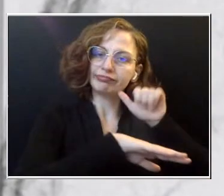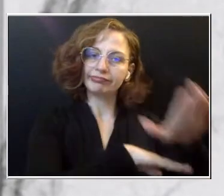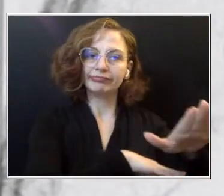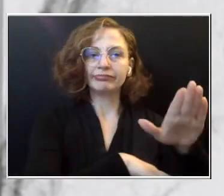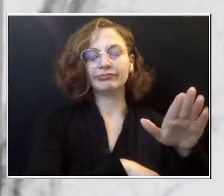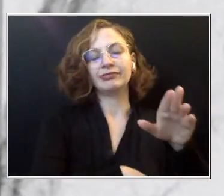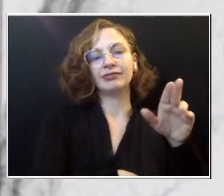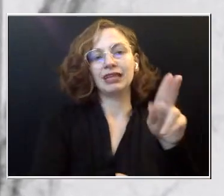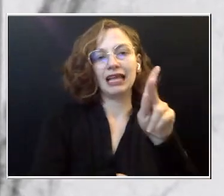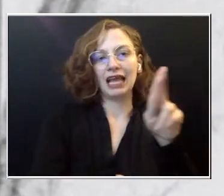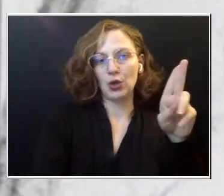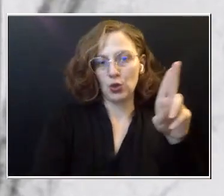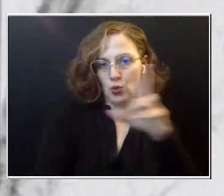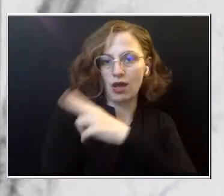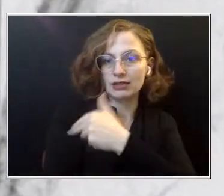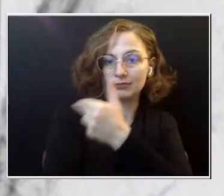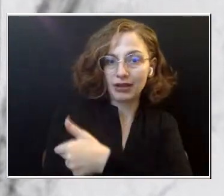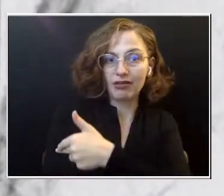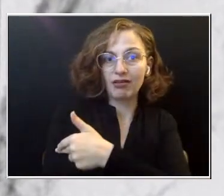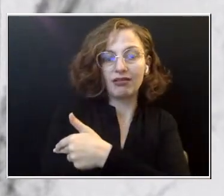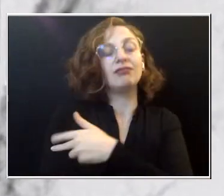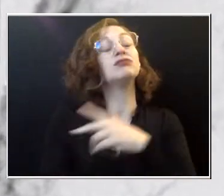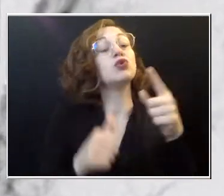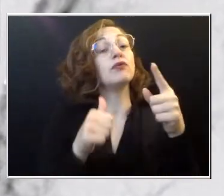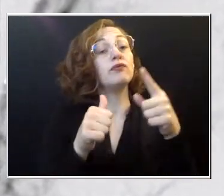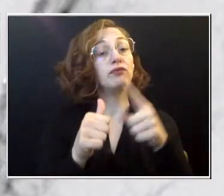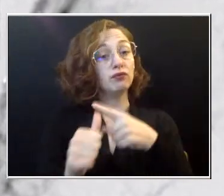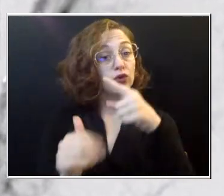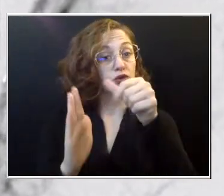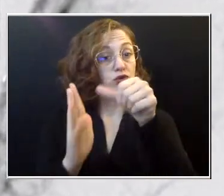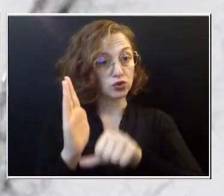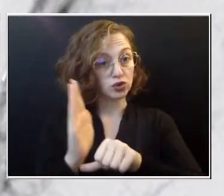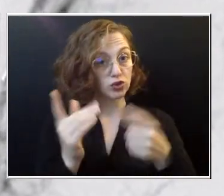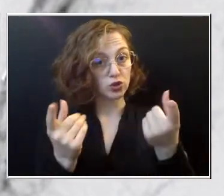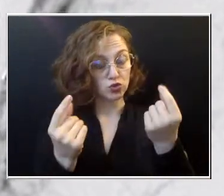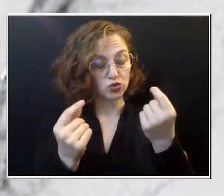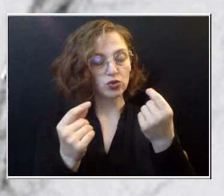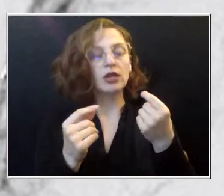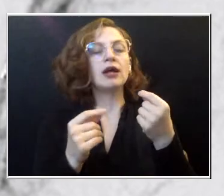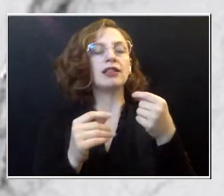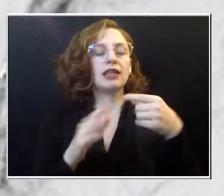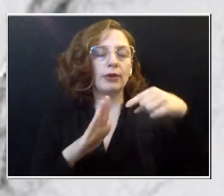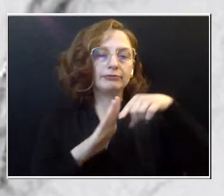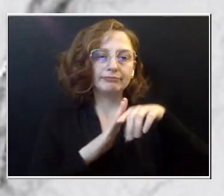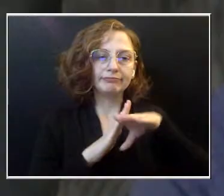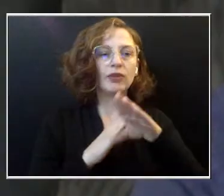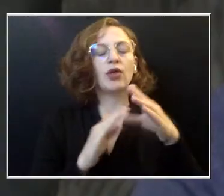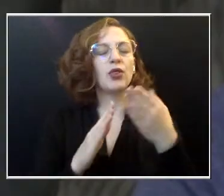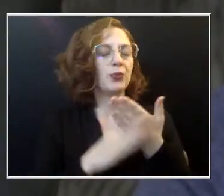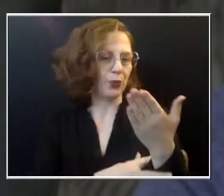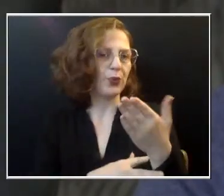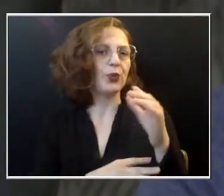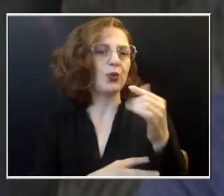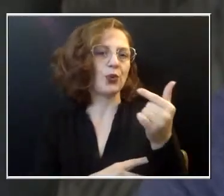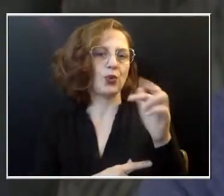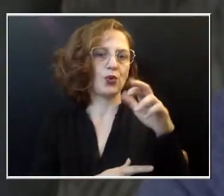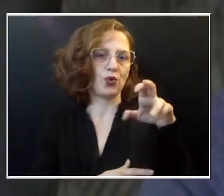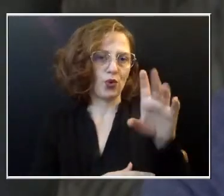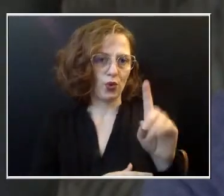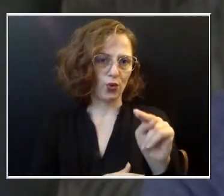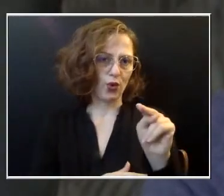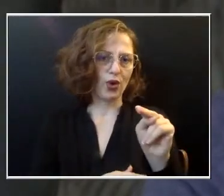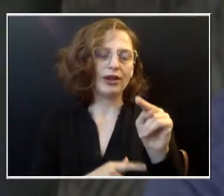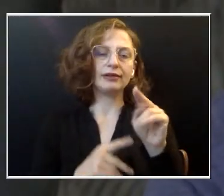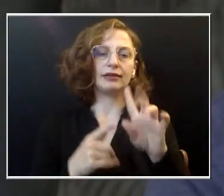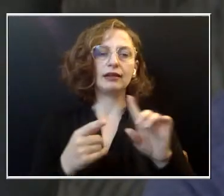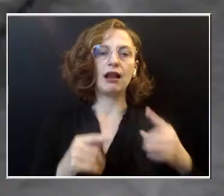groin and went all the way up into his brain to try and knock the blood clot loose. They went back in through